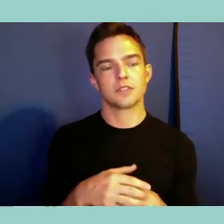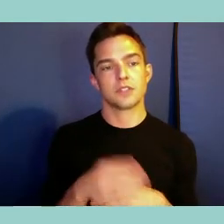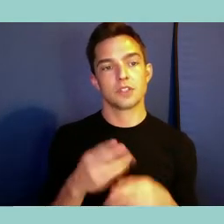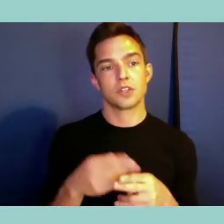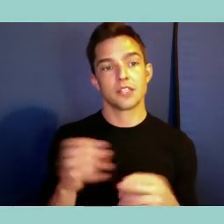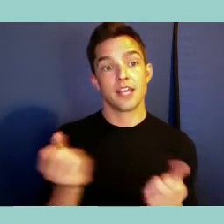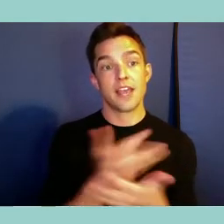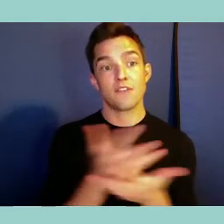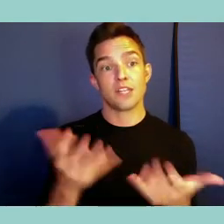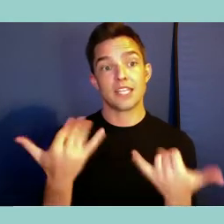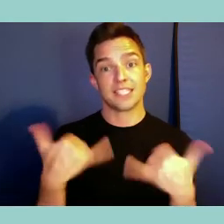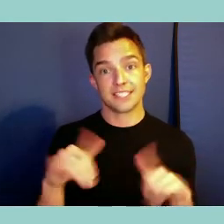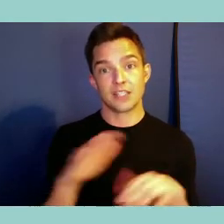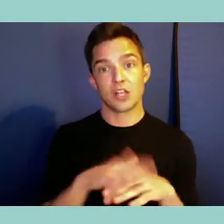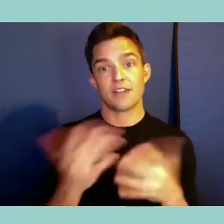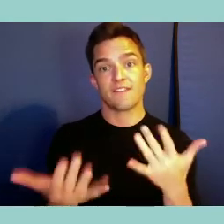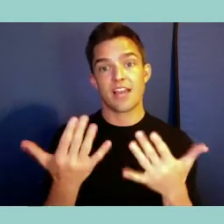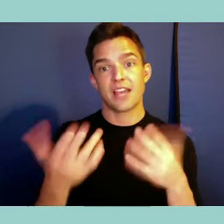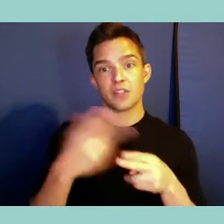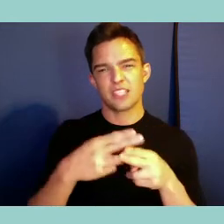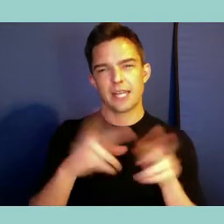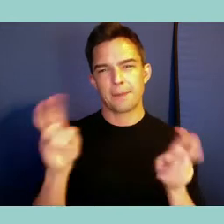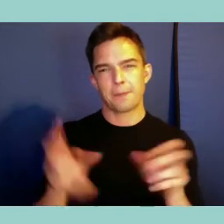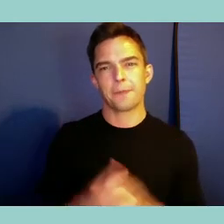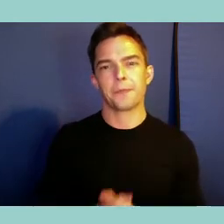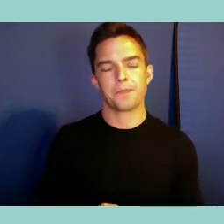It's called Everything is Still on Fire.